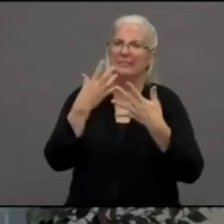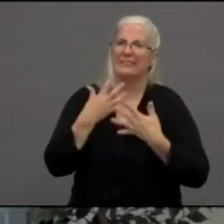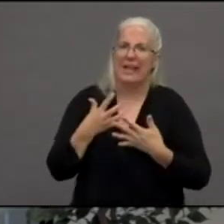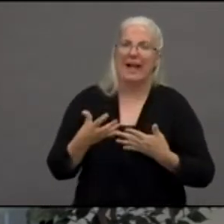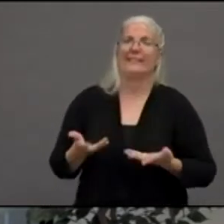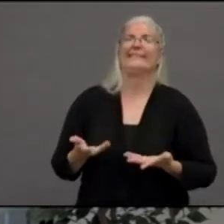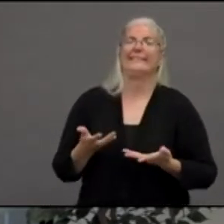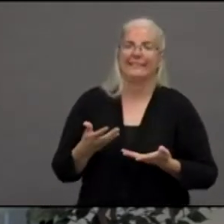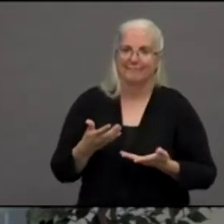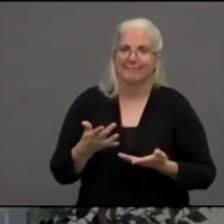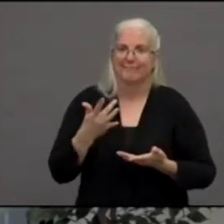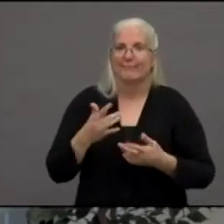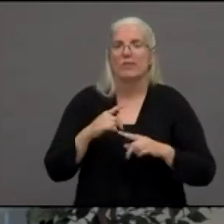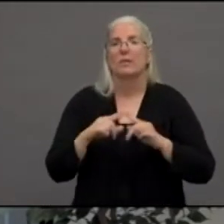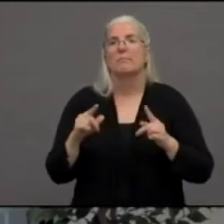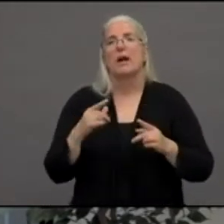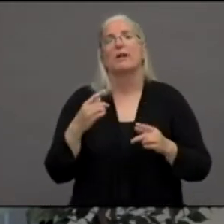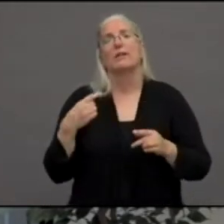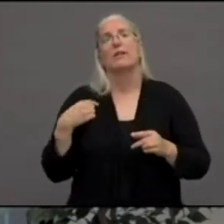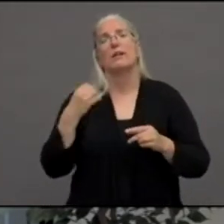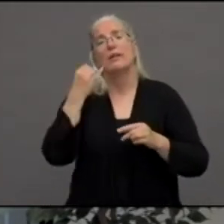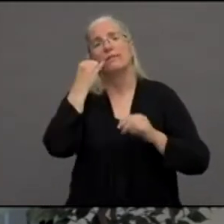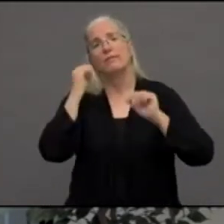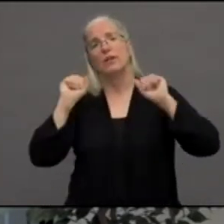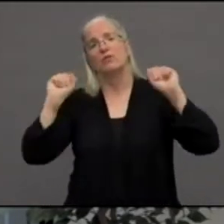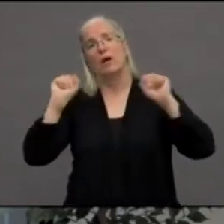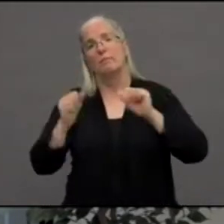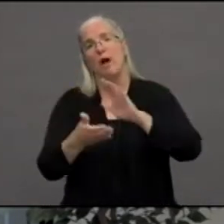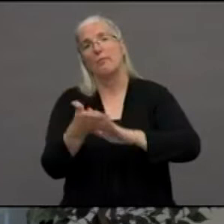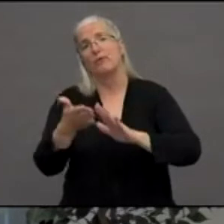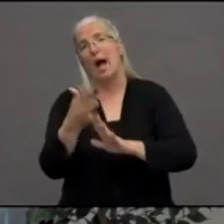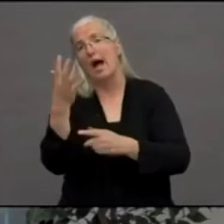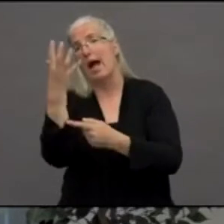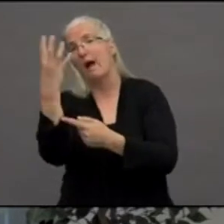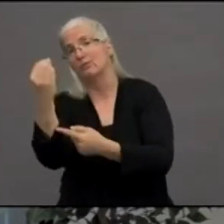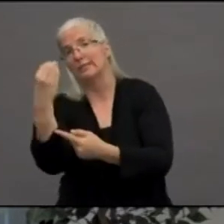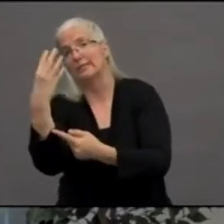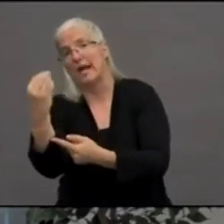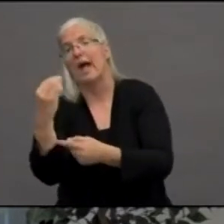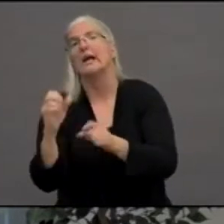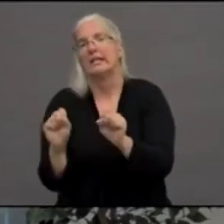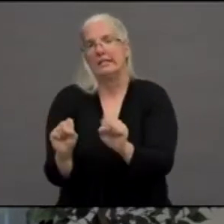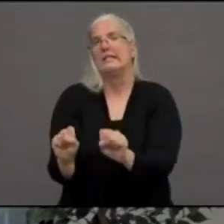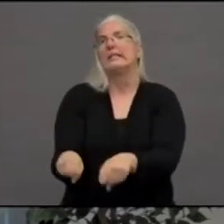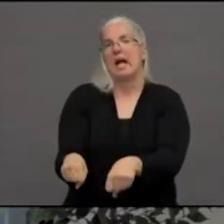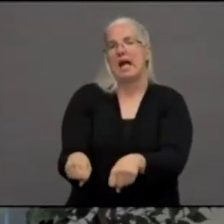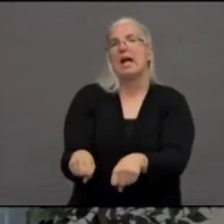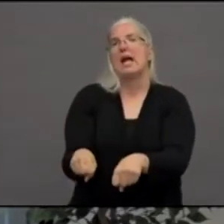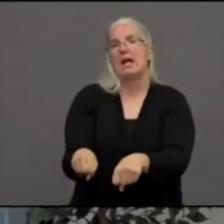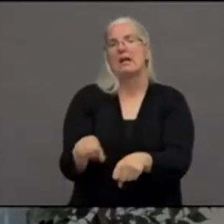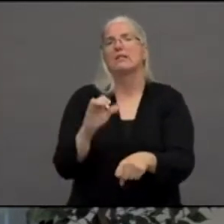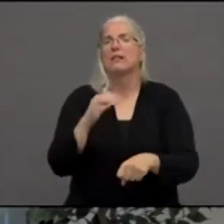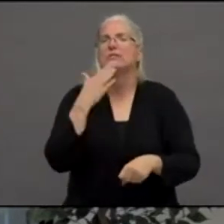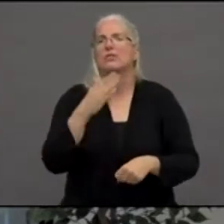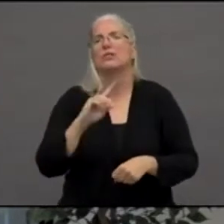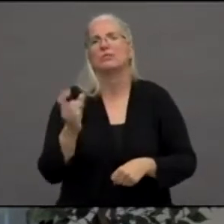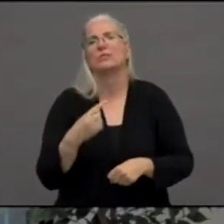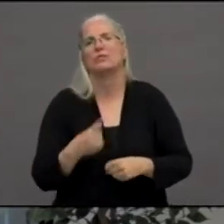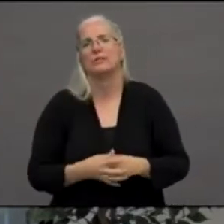Can they operate outside? Great question. I, as you, are looking forward to going back to the